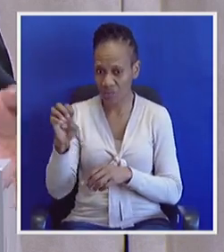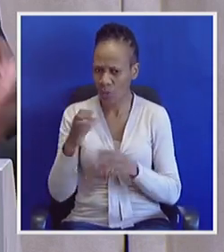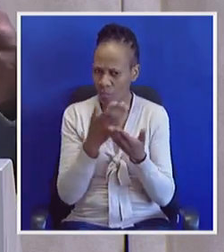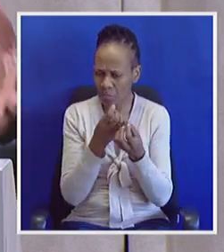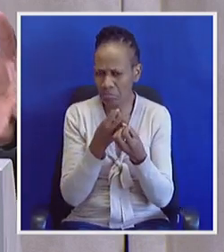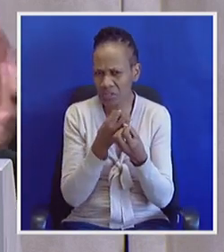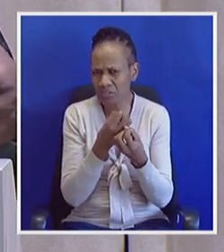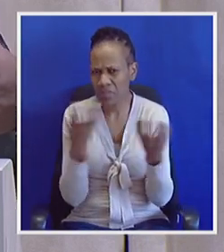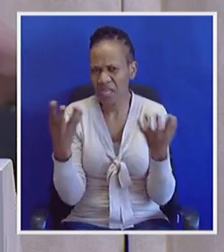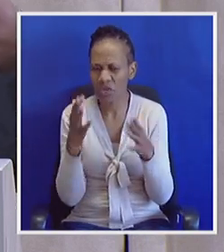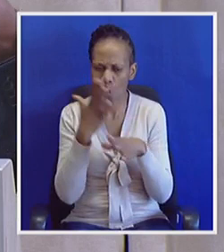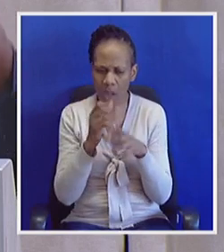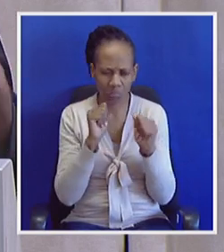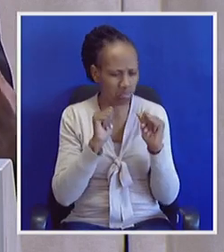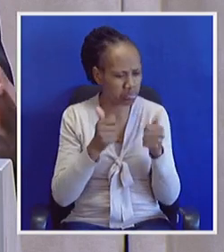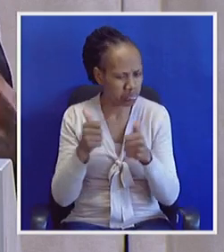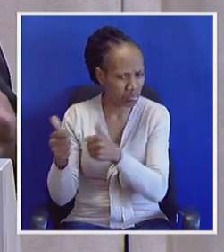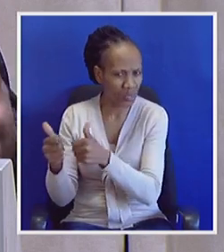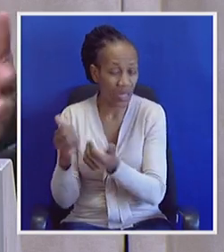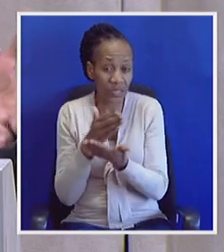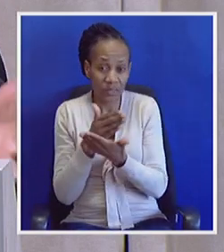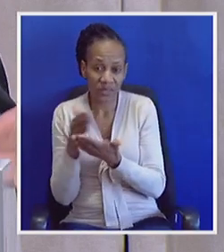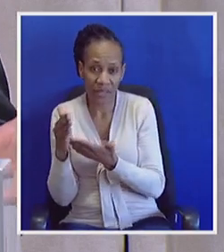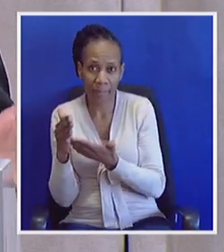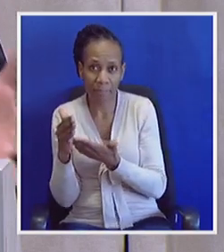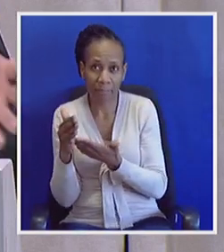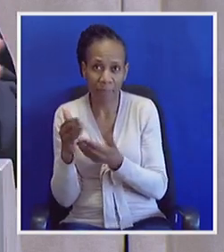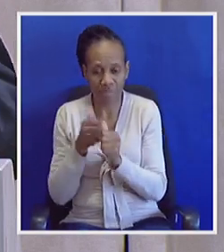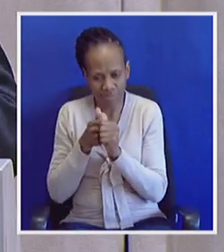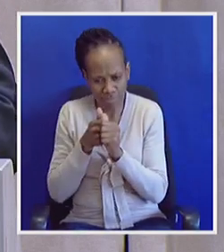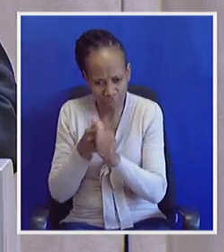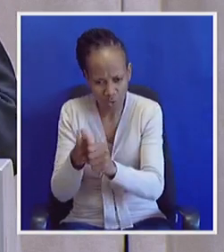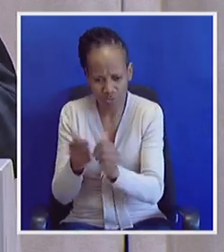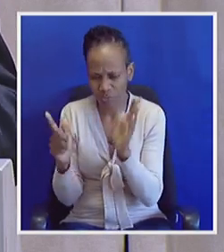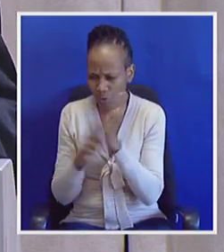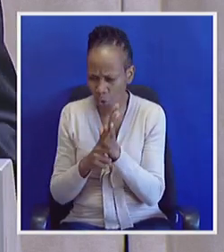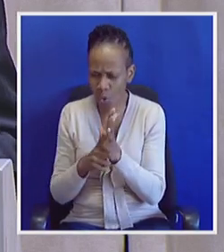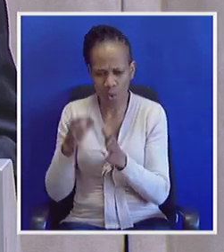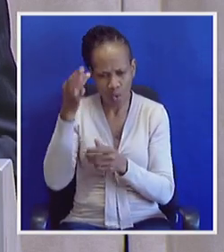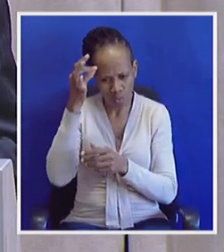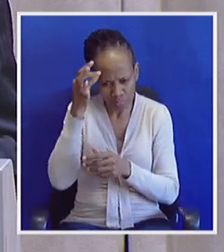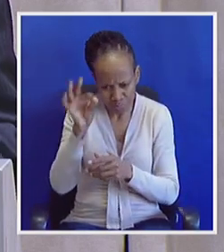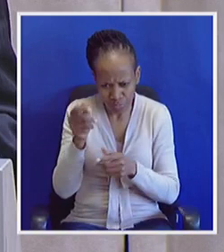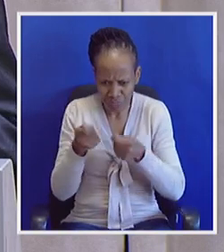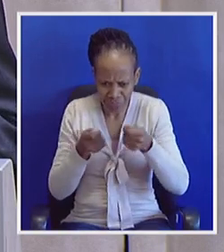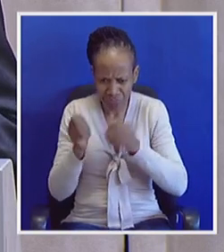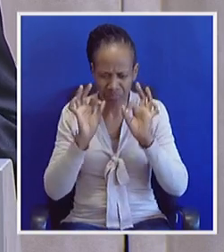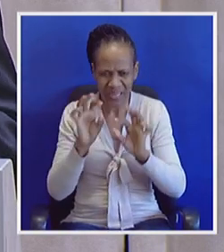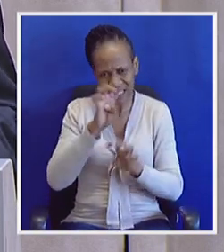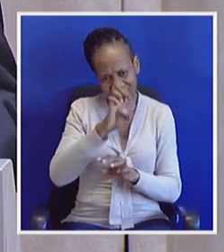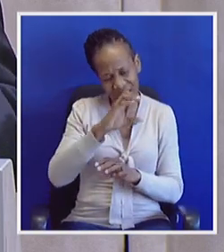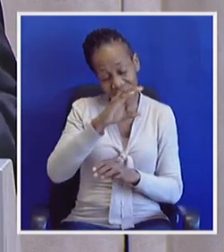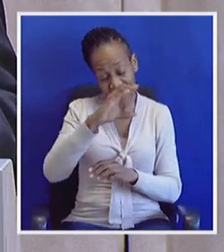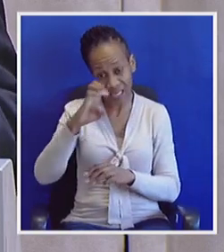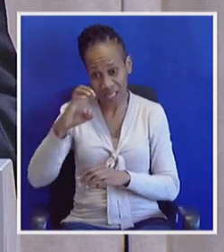well. Many of them are functioning according to the book, and they've got good governance, good CEOs and good